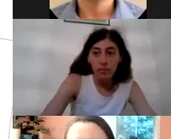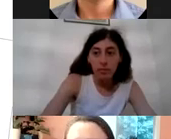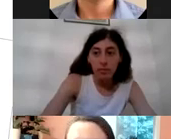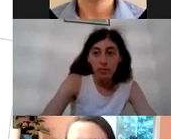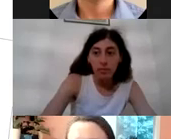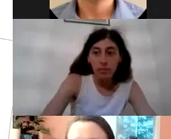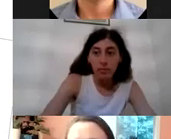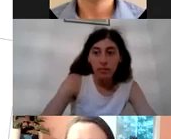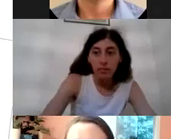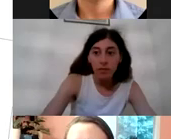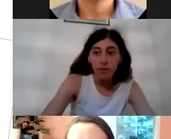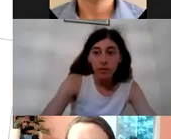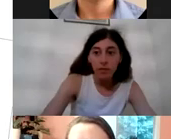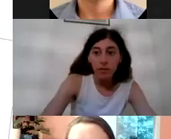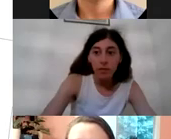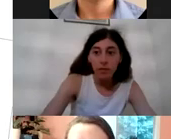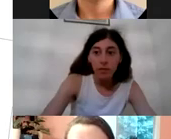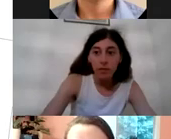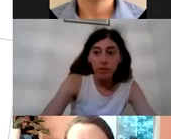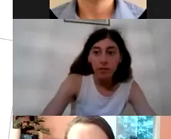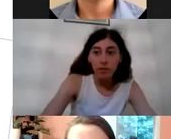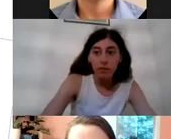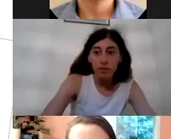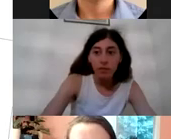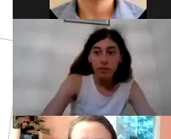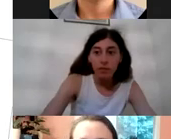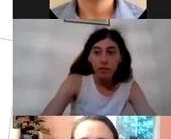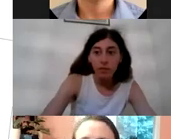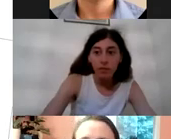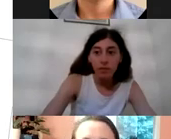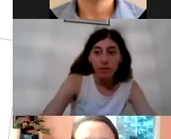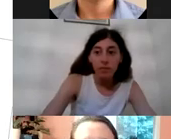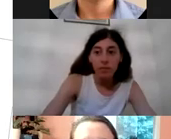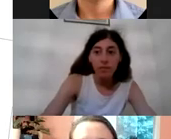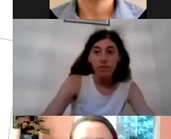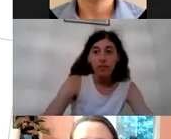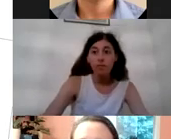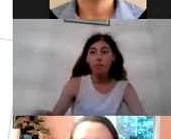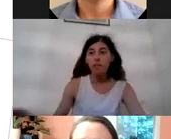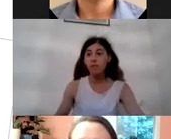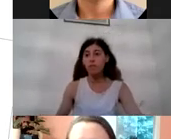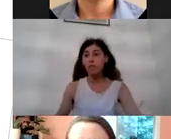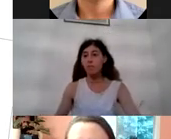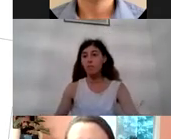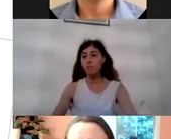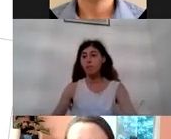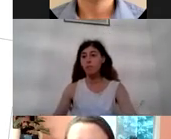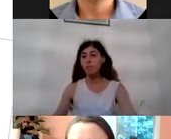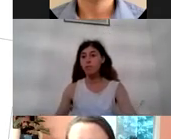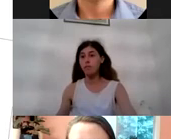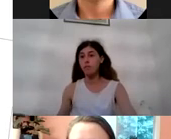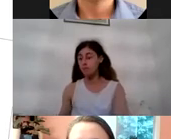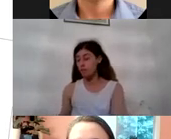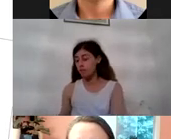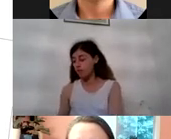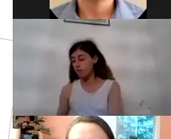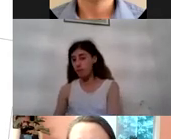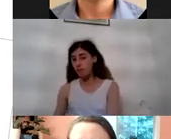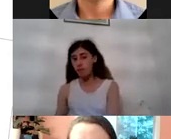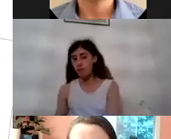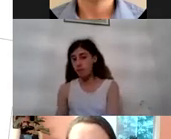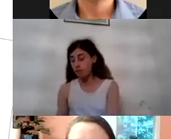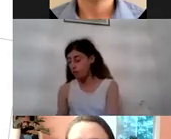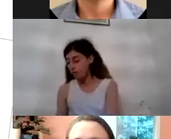conducted utilized something called collective memory work. And so this is a methodology rooted in